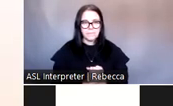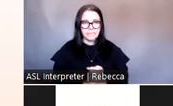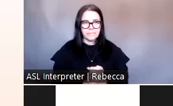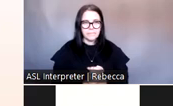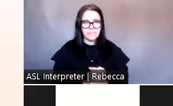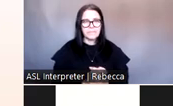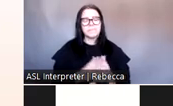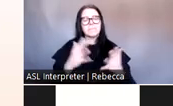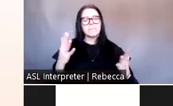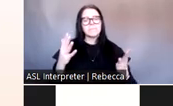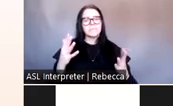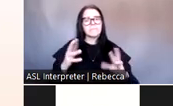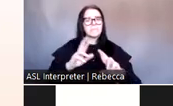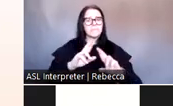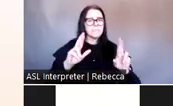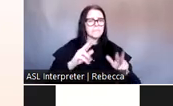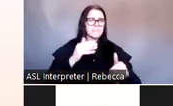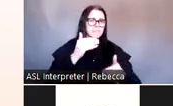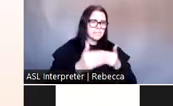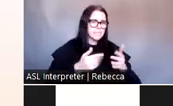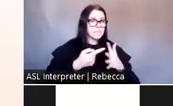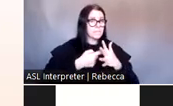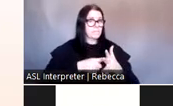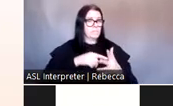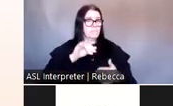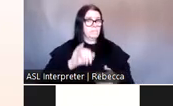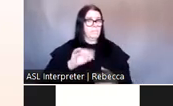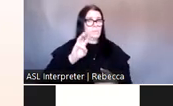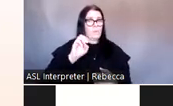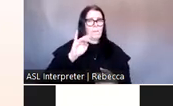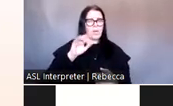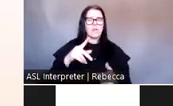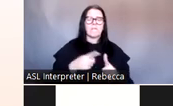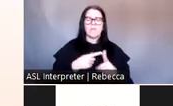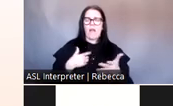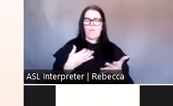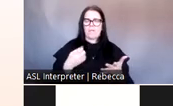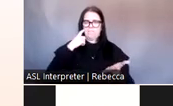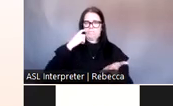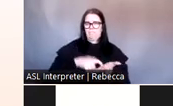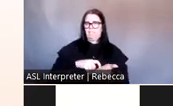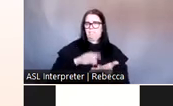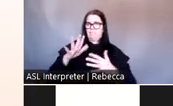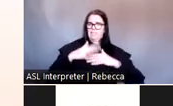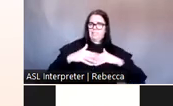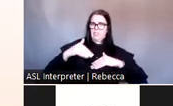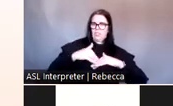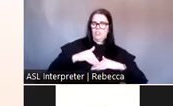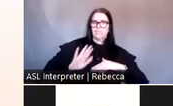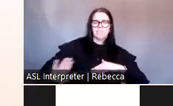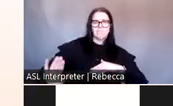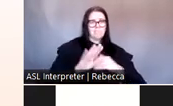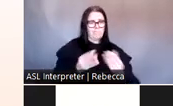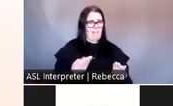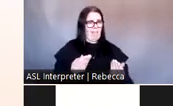Just as we get into the formal part of the webinar, I would like to begin by acknowledging the Indigenous peoples of all of the lands that we are on today.